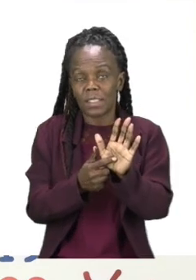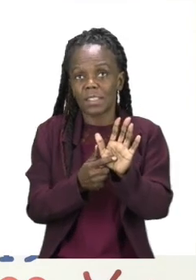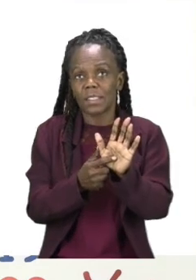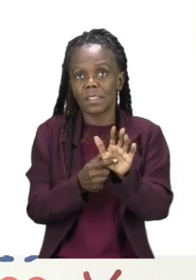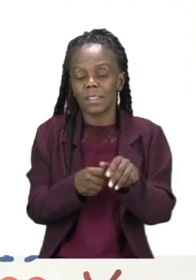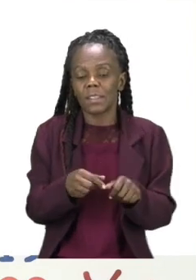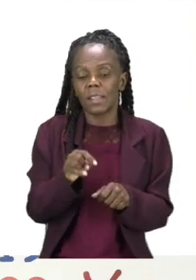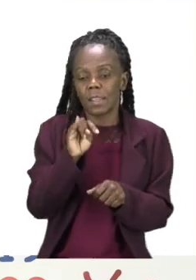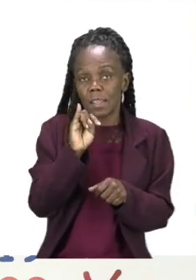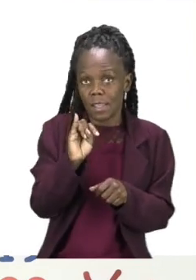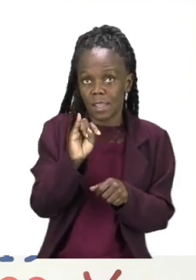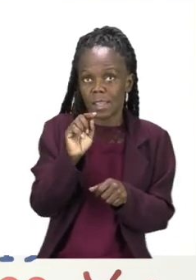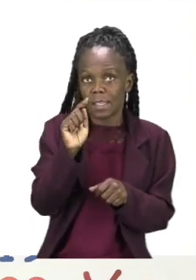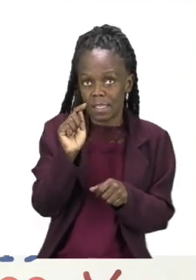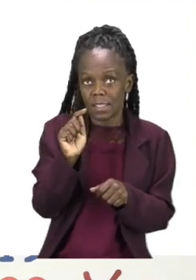say it.